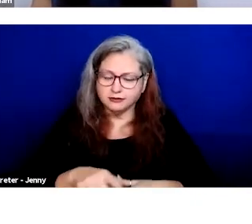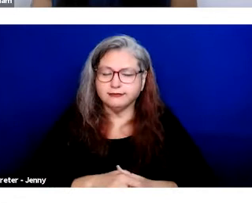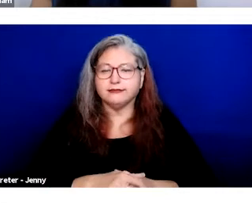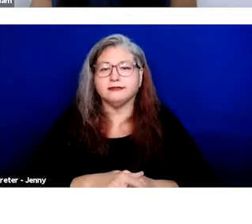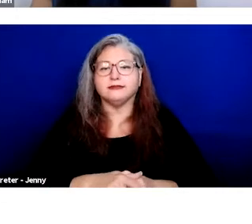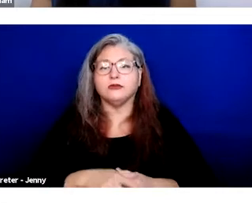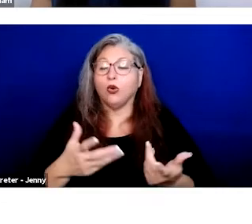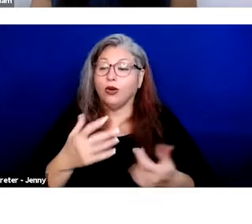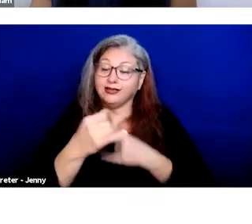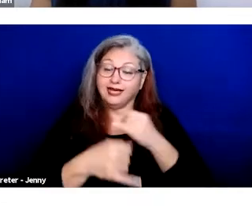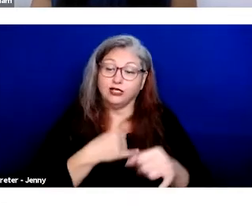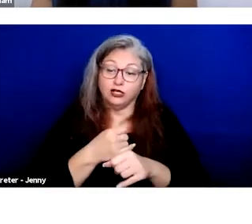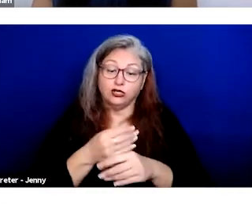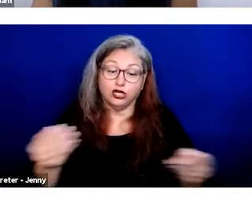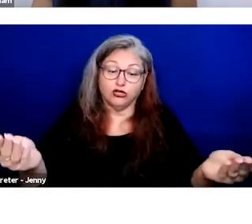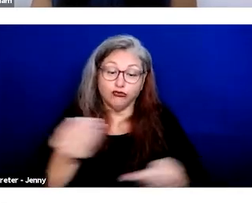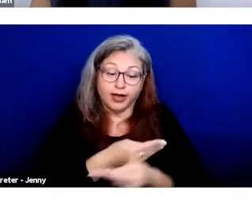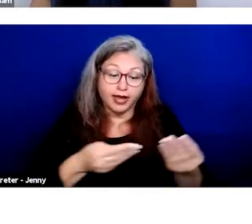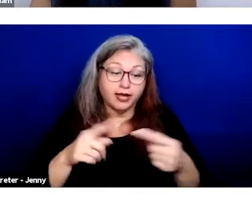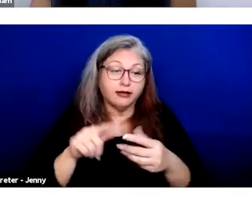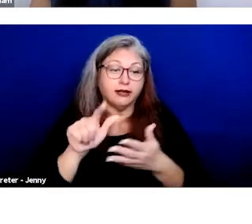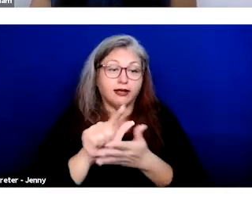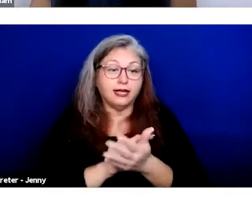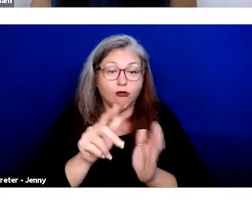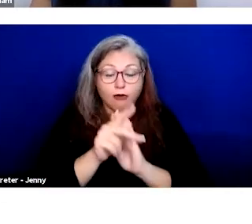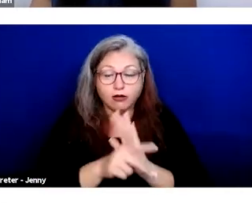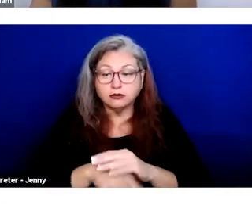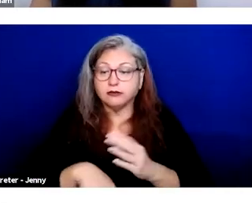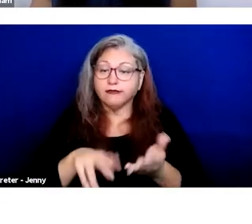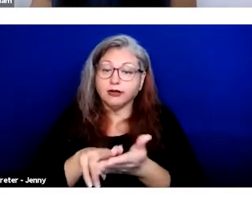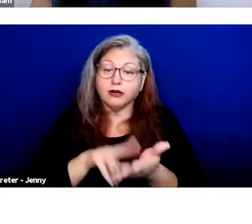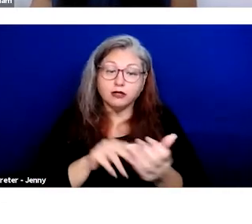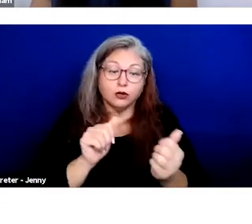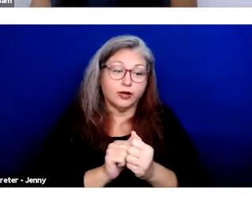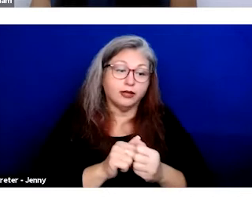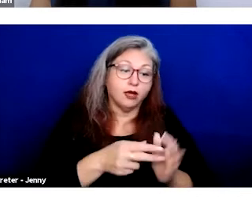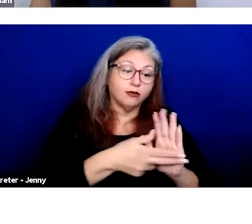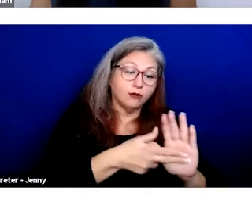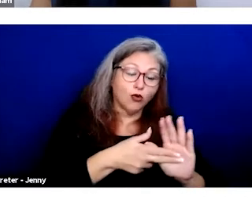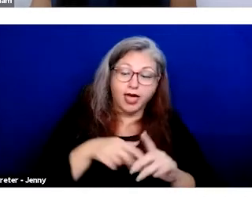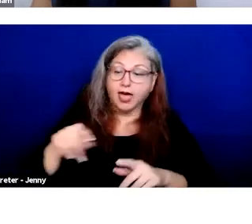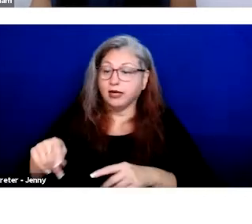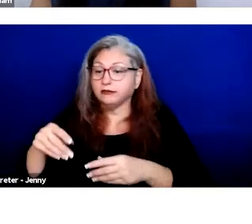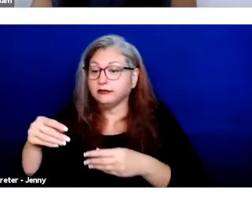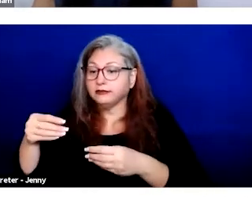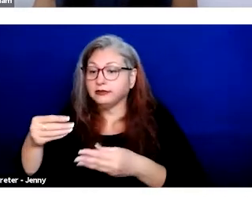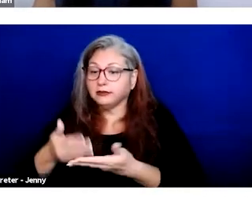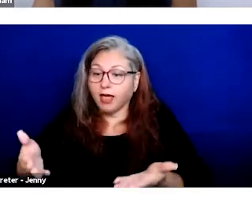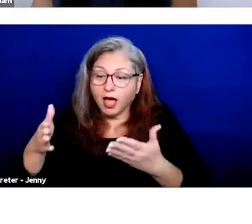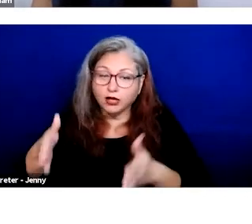Together, international trade and labor policies, the contracts between brands and suppliers, as well as fashion's long